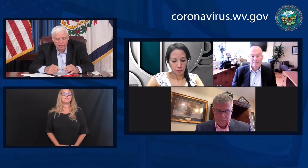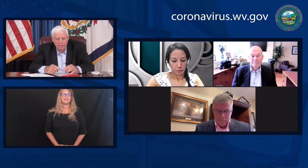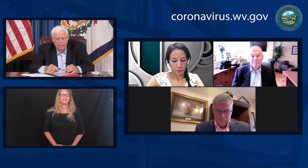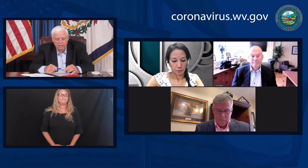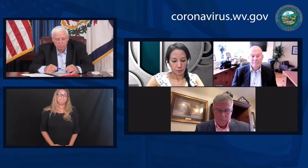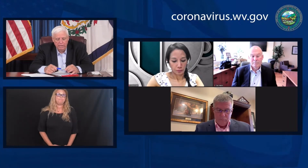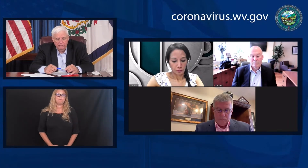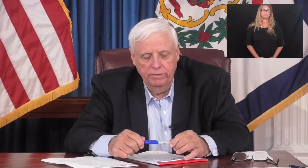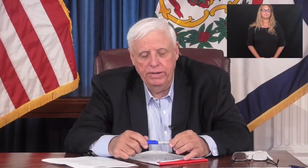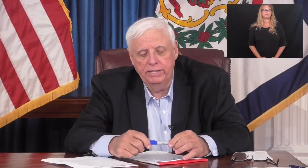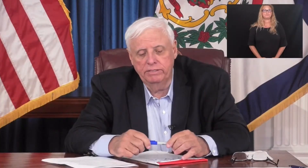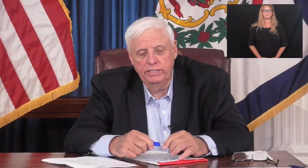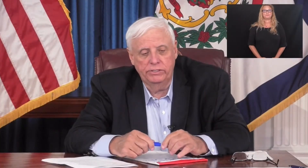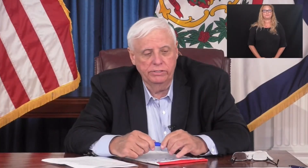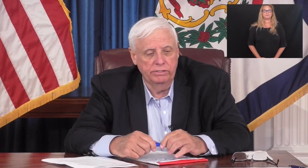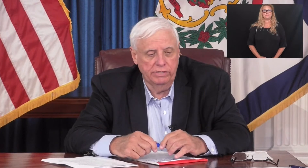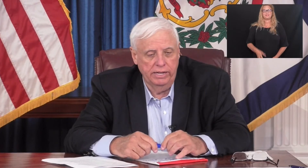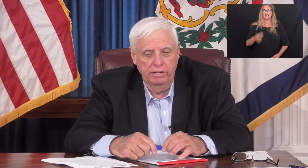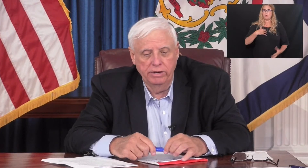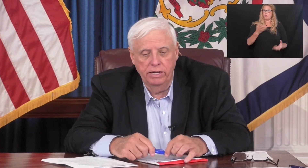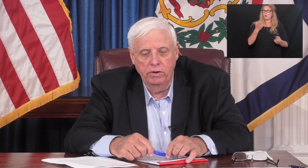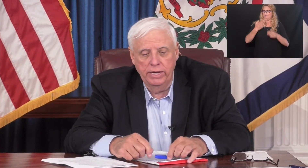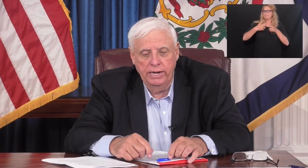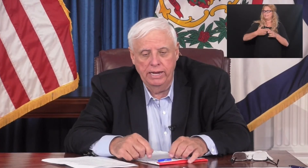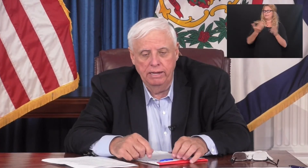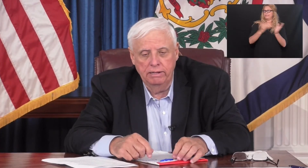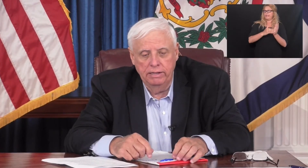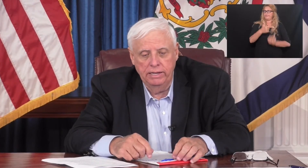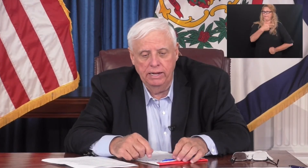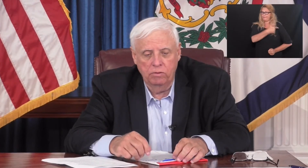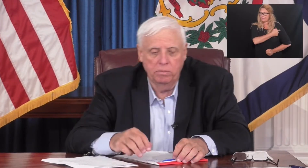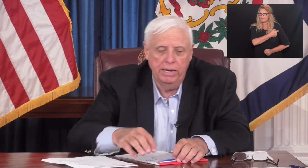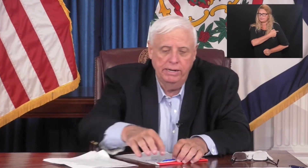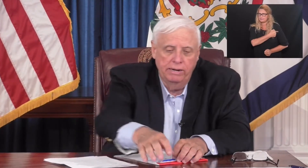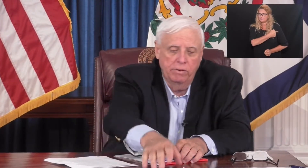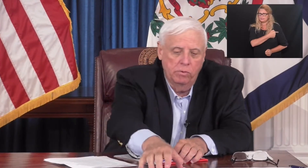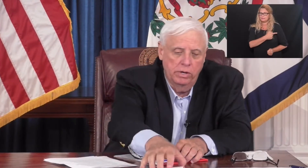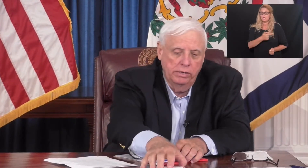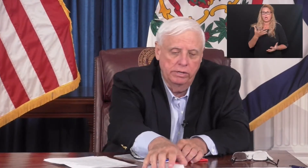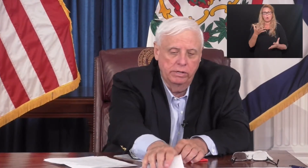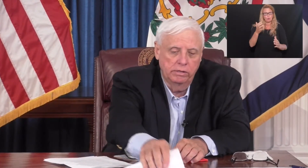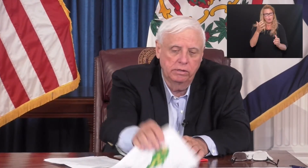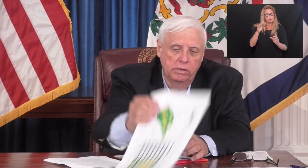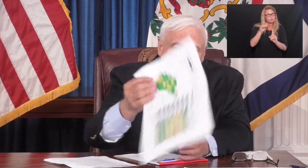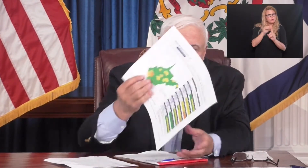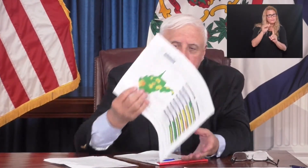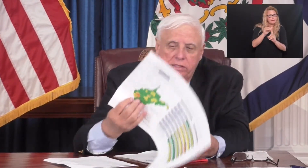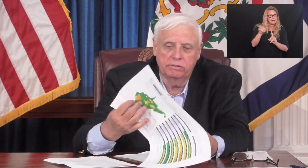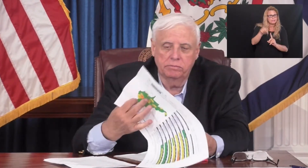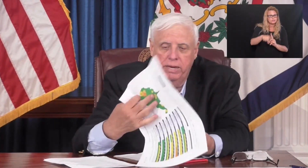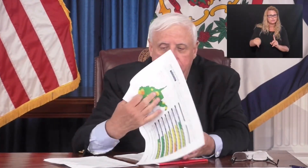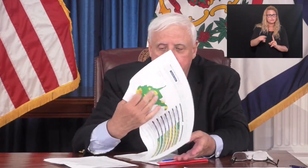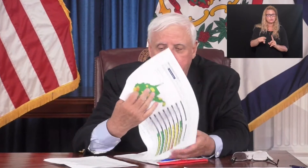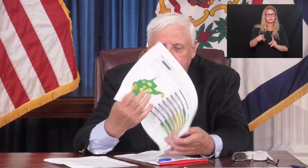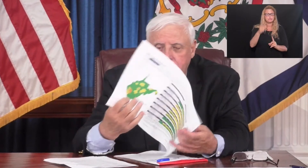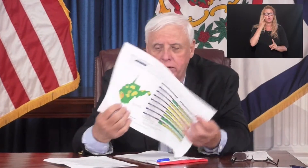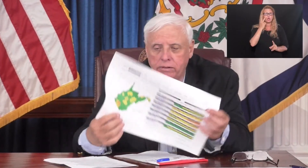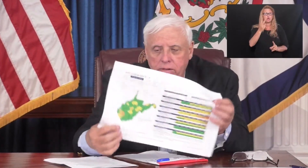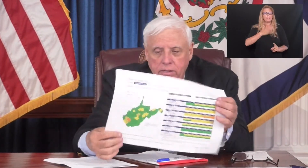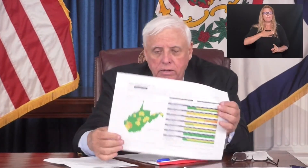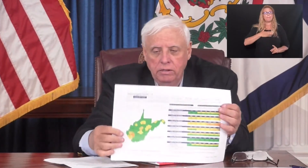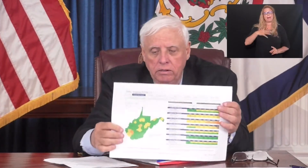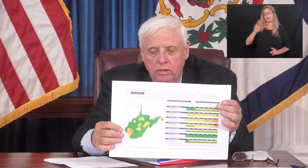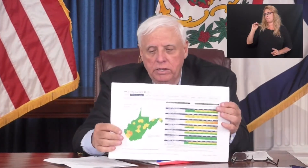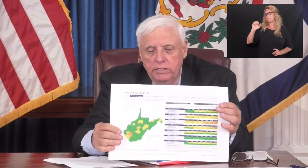Well, I go back to the vaccines just a second, and I remind everyone to look at this map